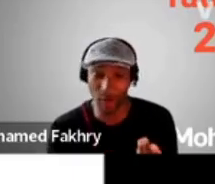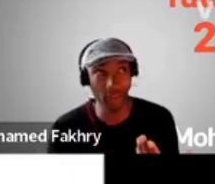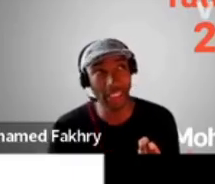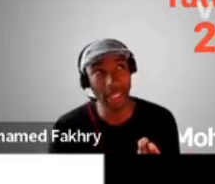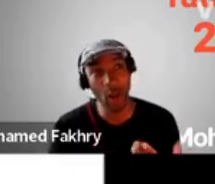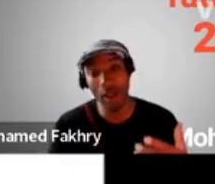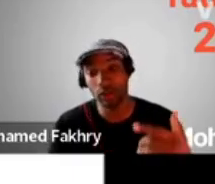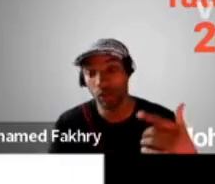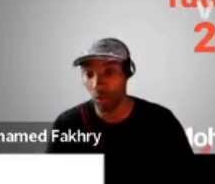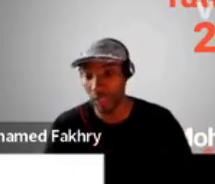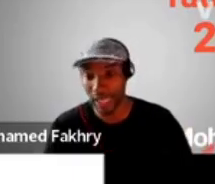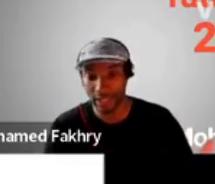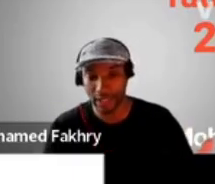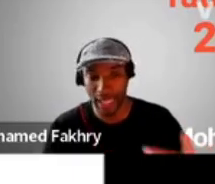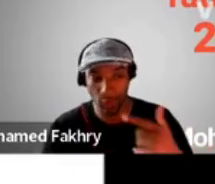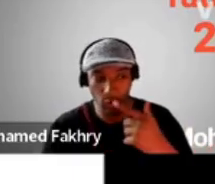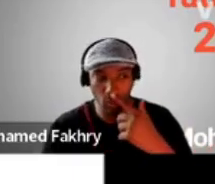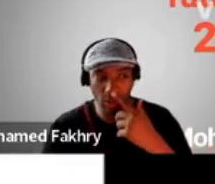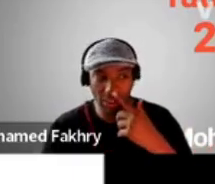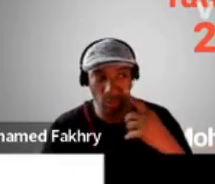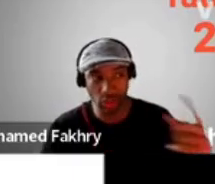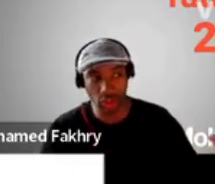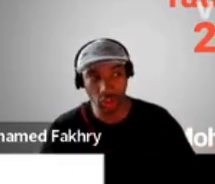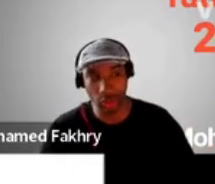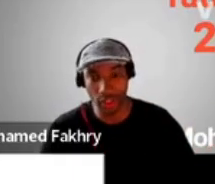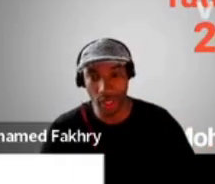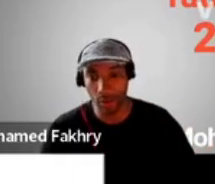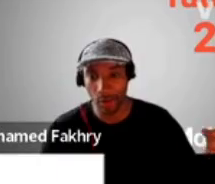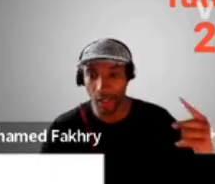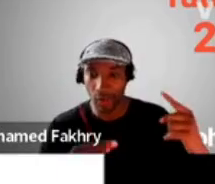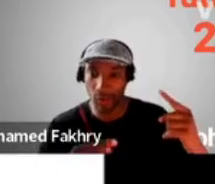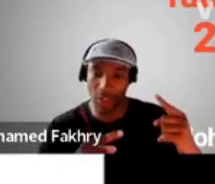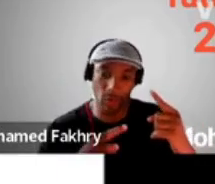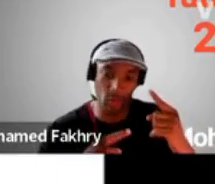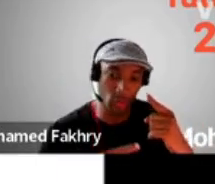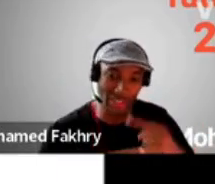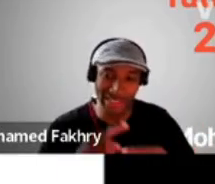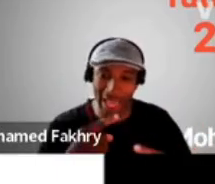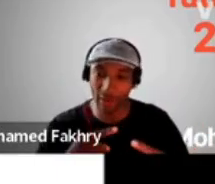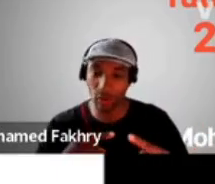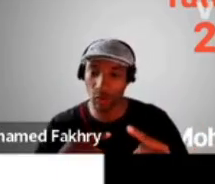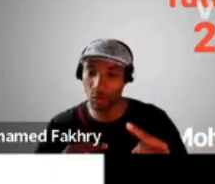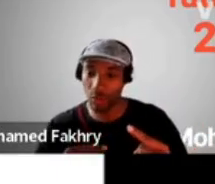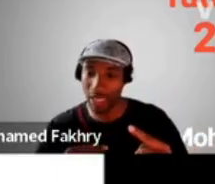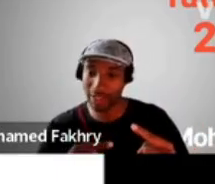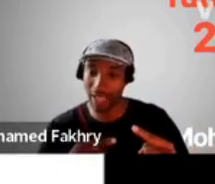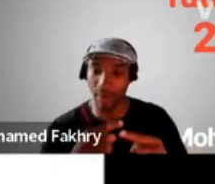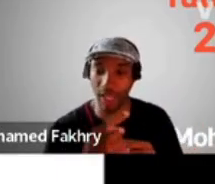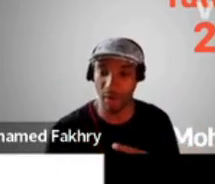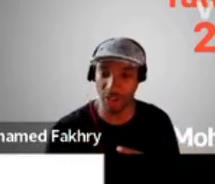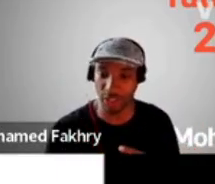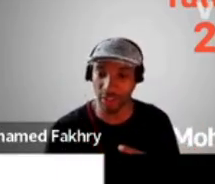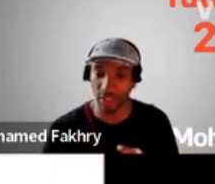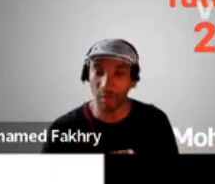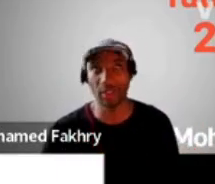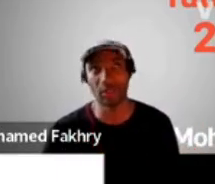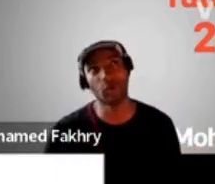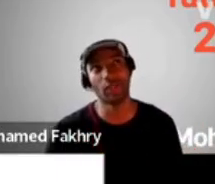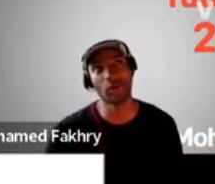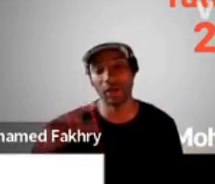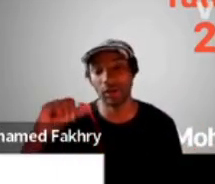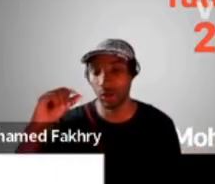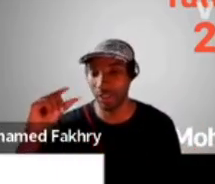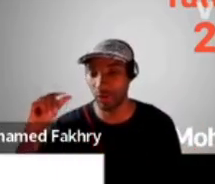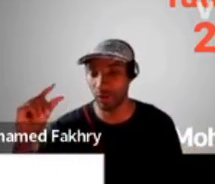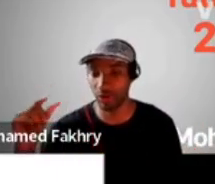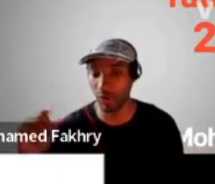are angry, there are ways to communicate it. Like Monse was showing how we could use the sign to communicate our emotions, but really